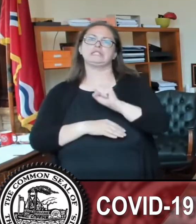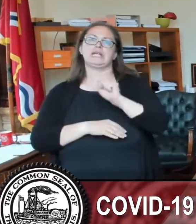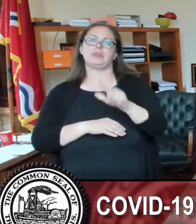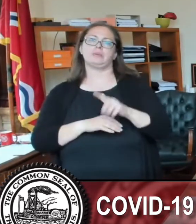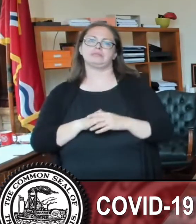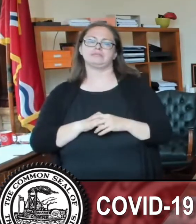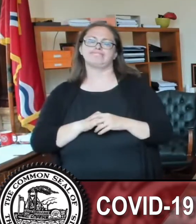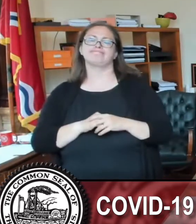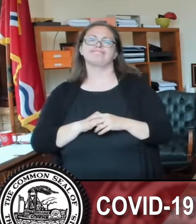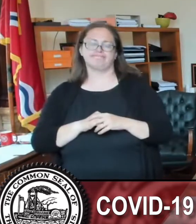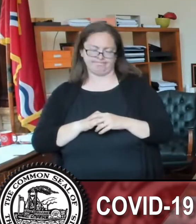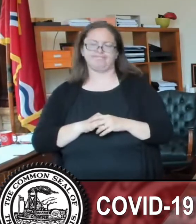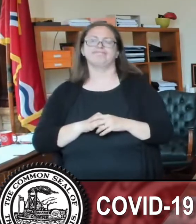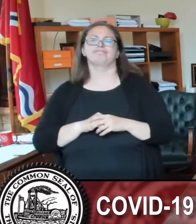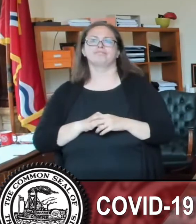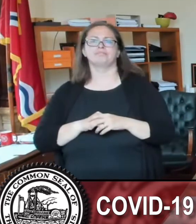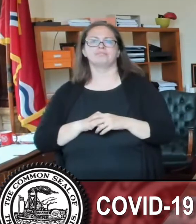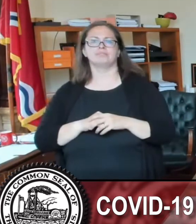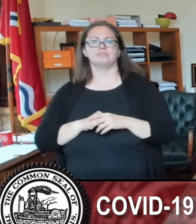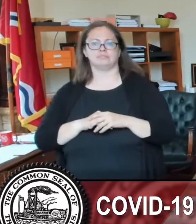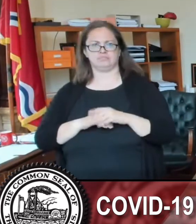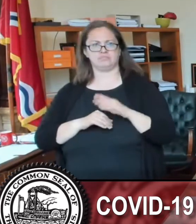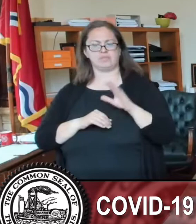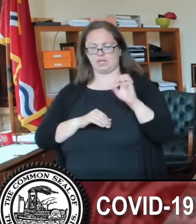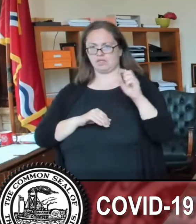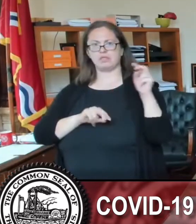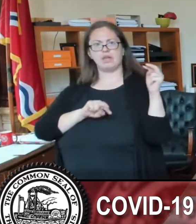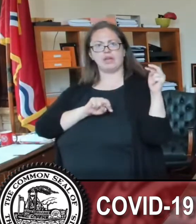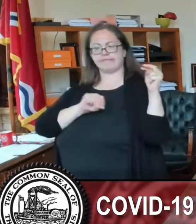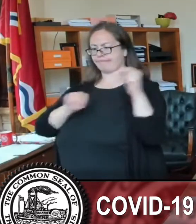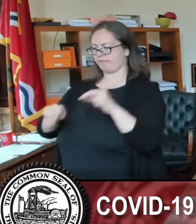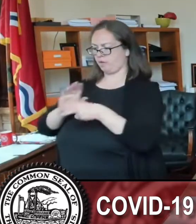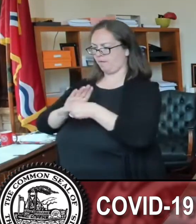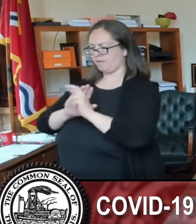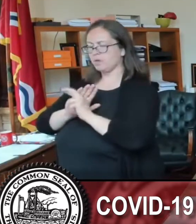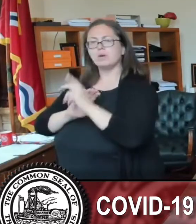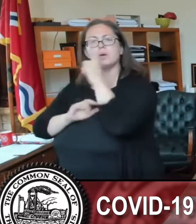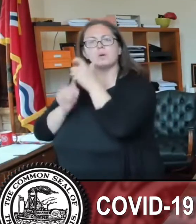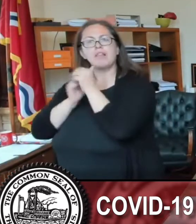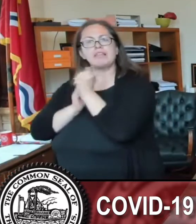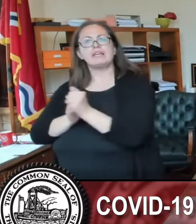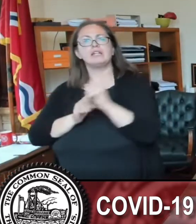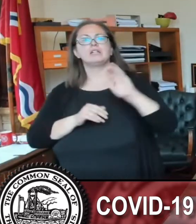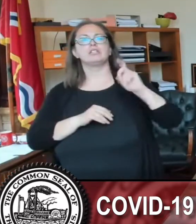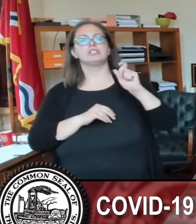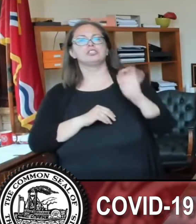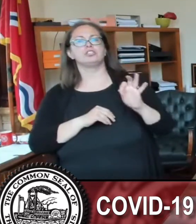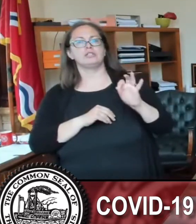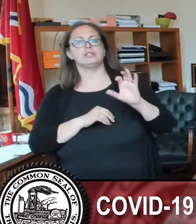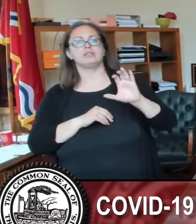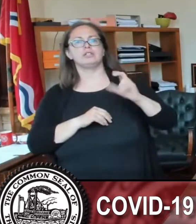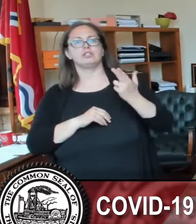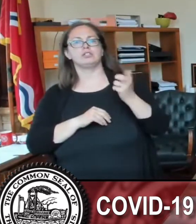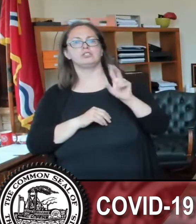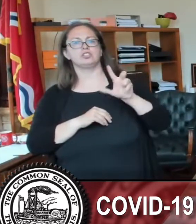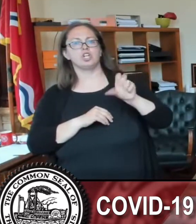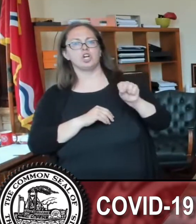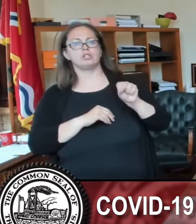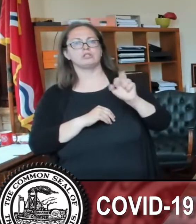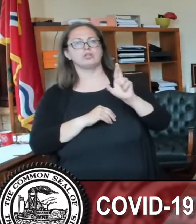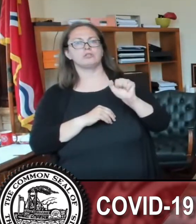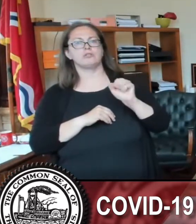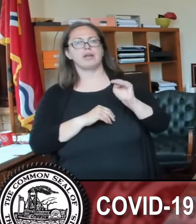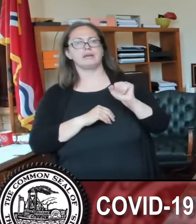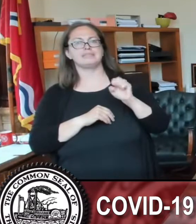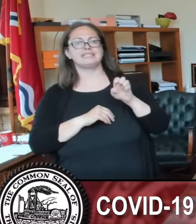So this review will be led by Chief Charles Ramsey, sometimes known as